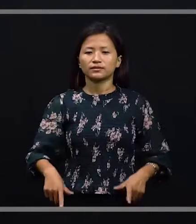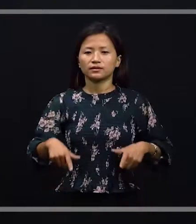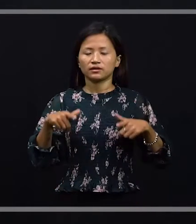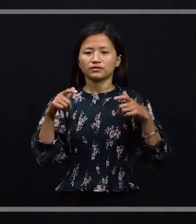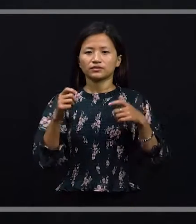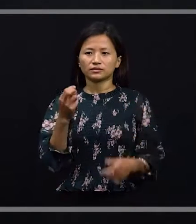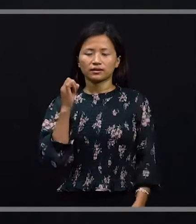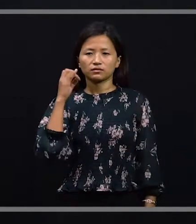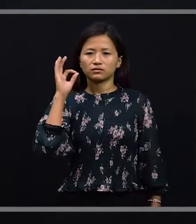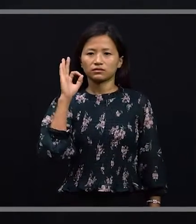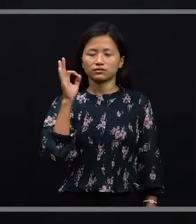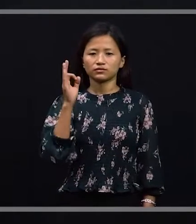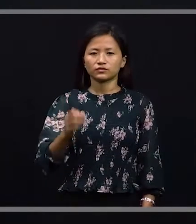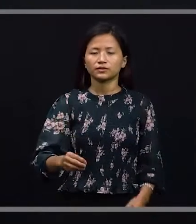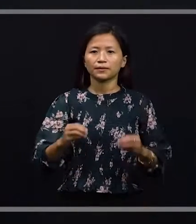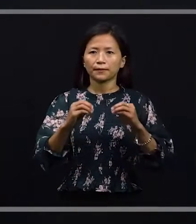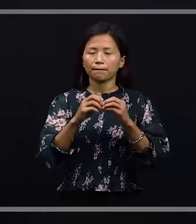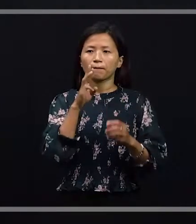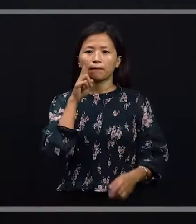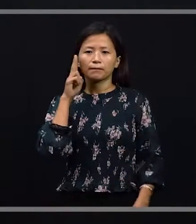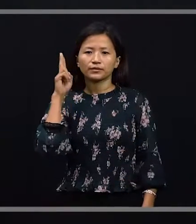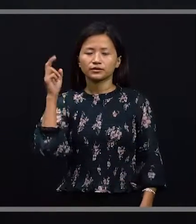by encouraging the British government to